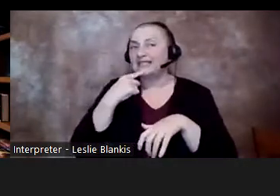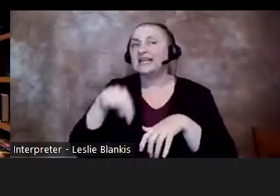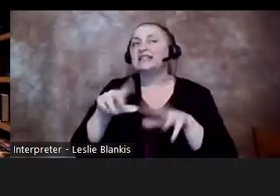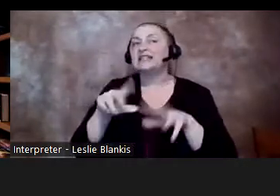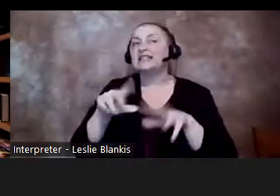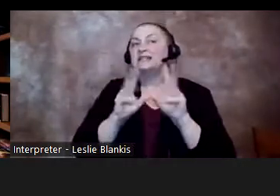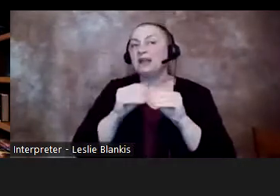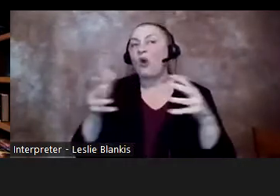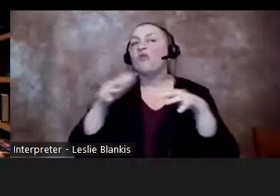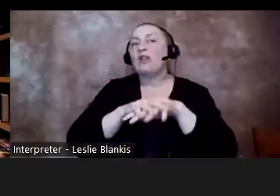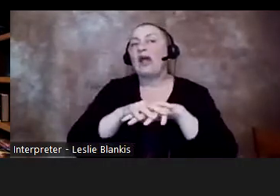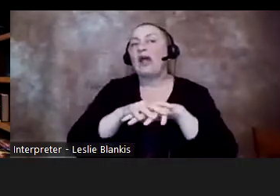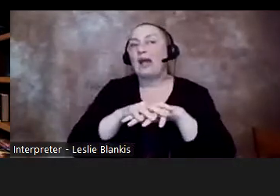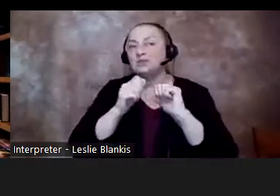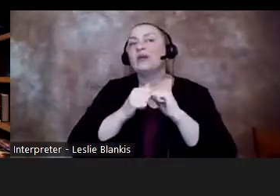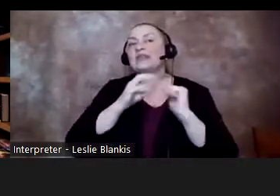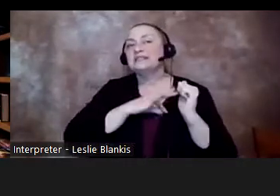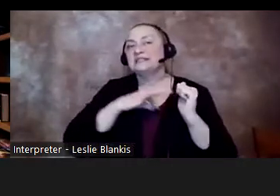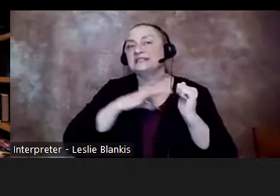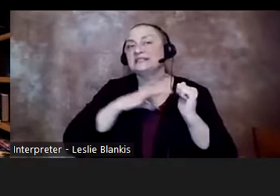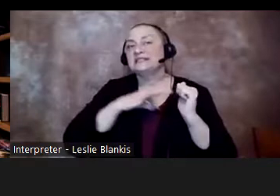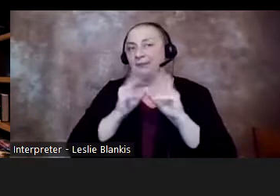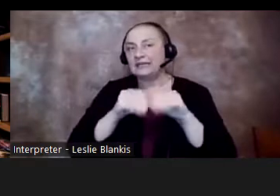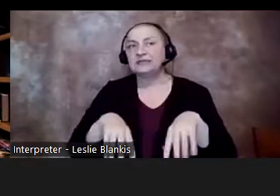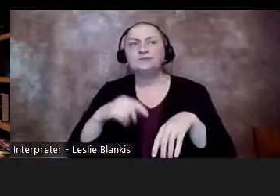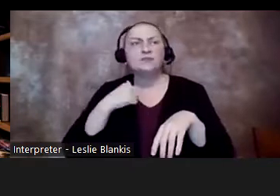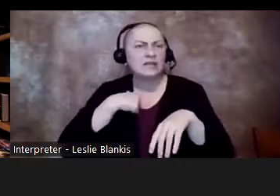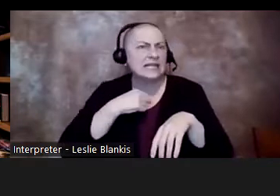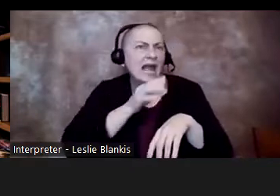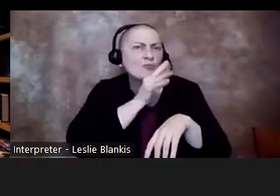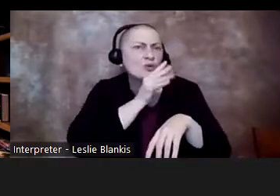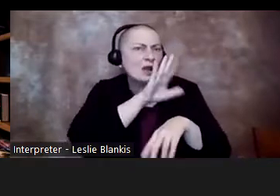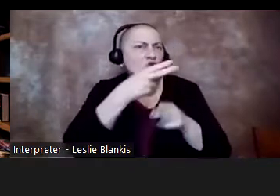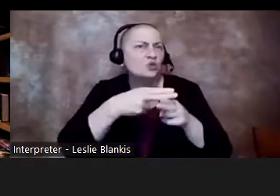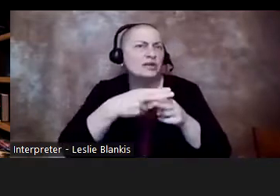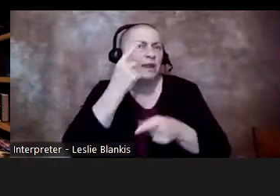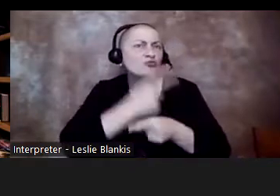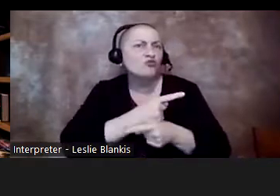And we also, and did I say it right? Rayan?